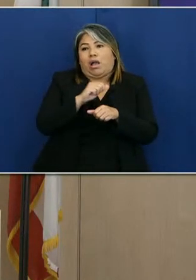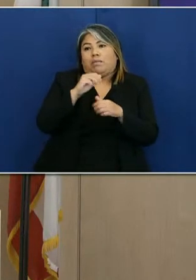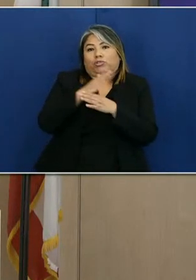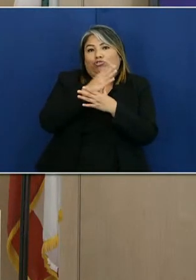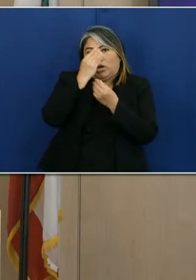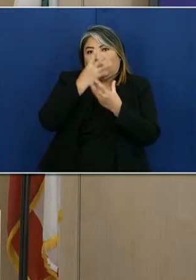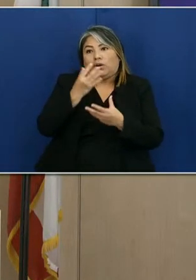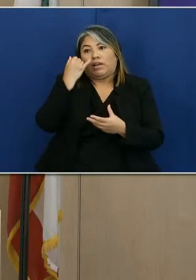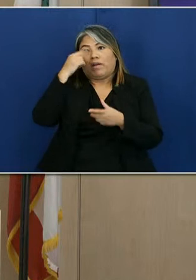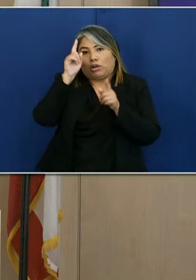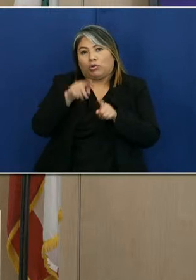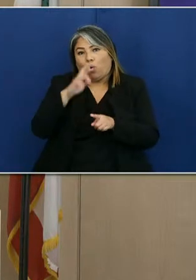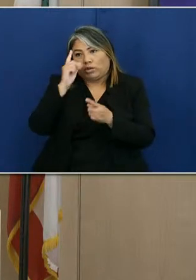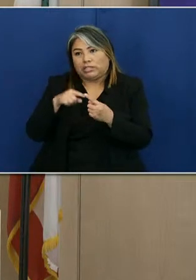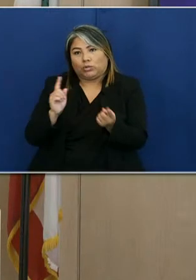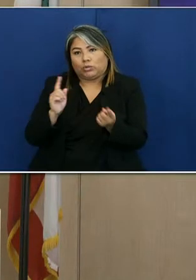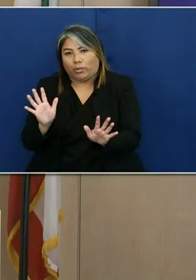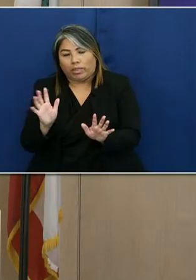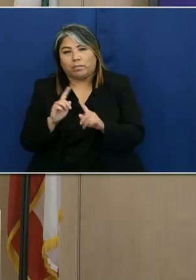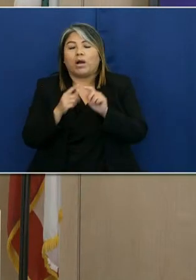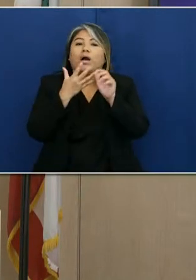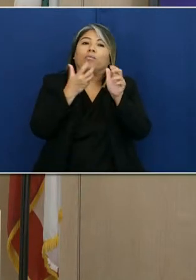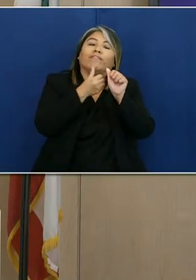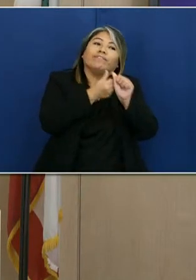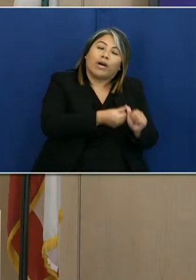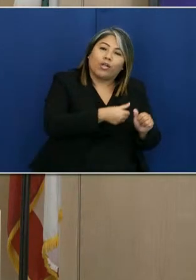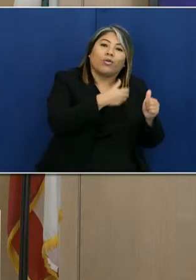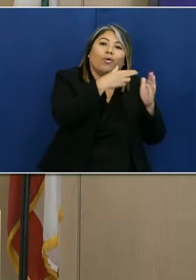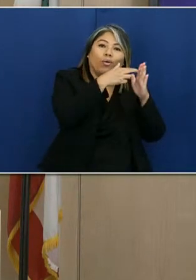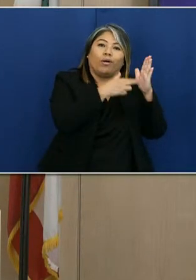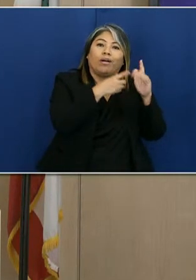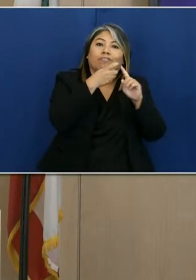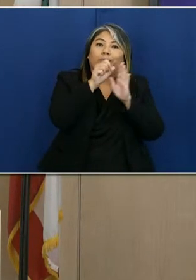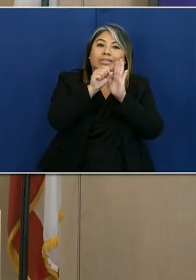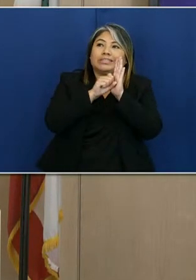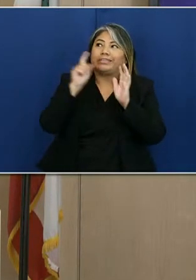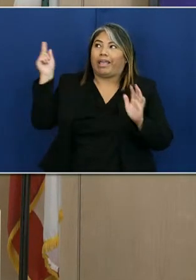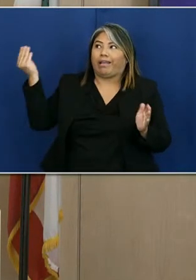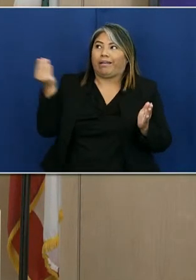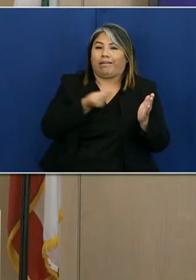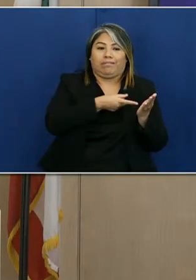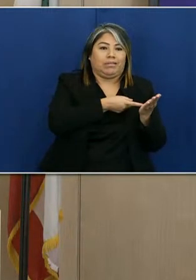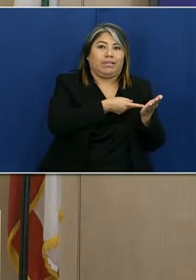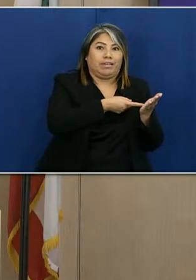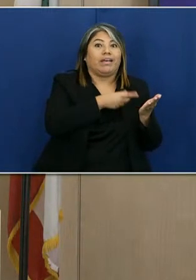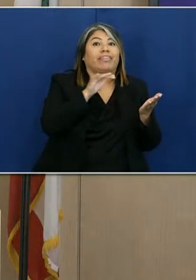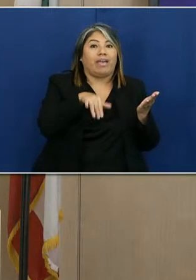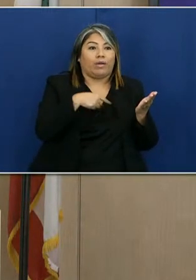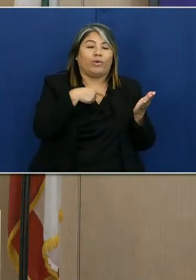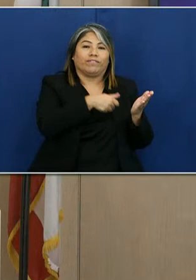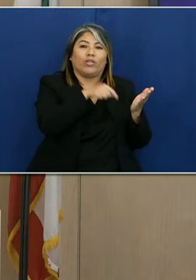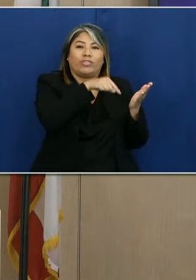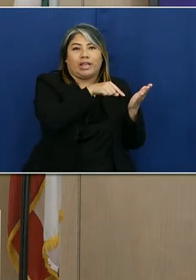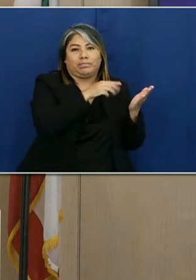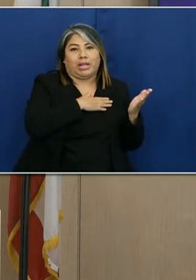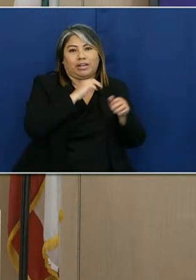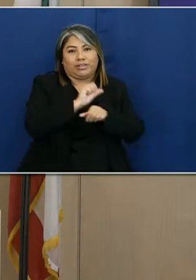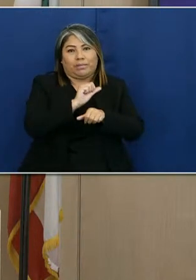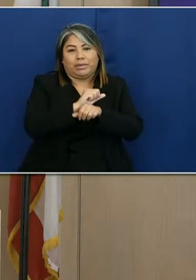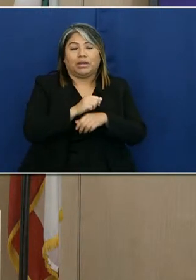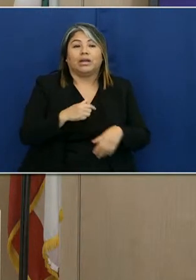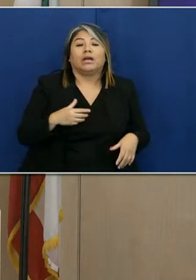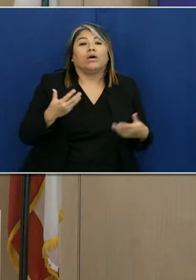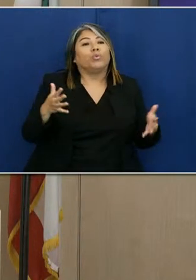or disagree with, but to follow the guidance that we get primarily from the state. And we've gone